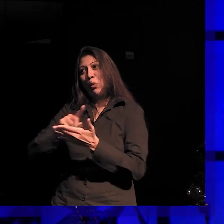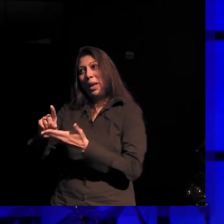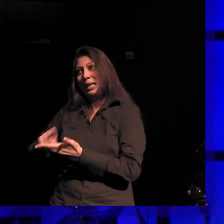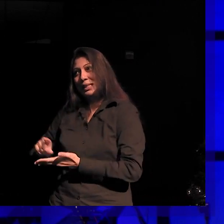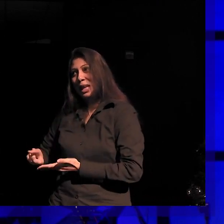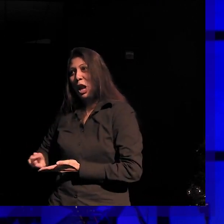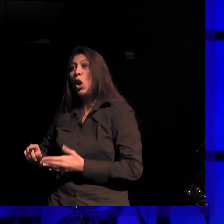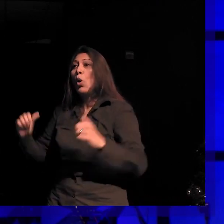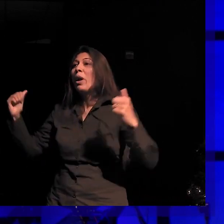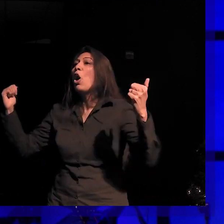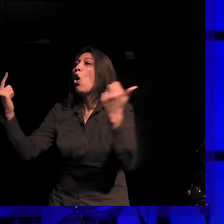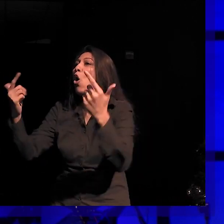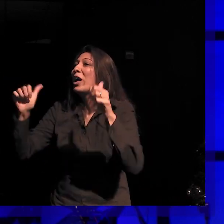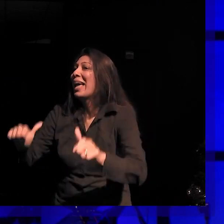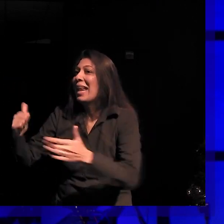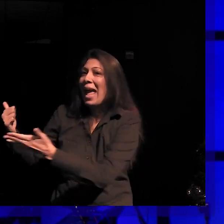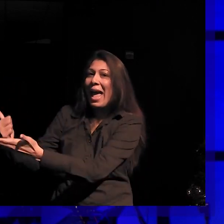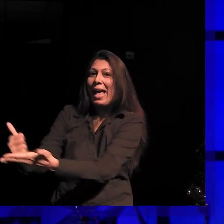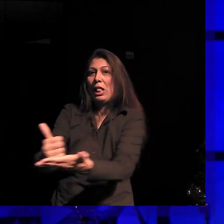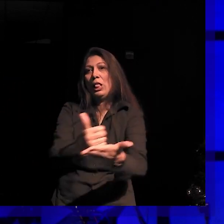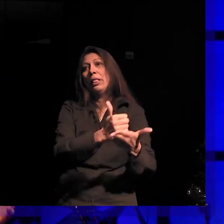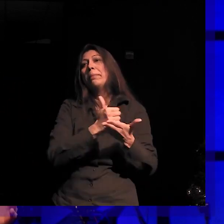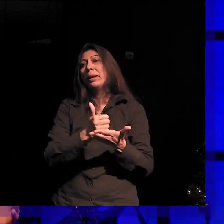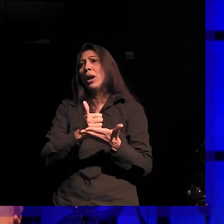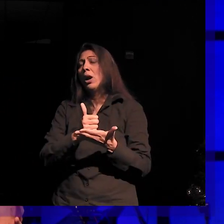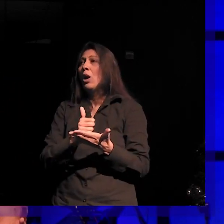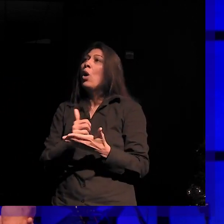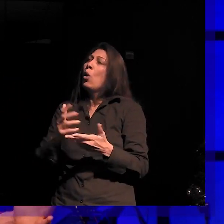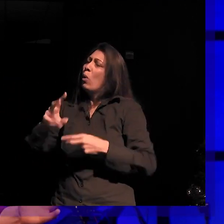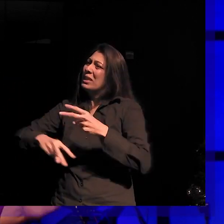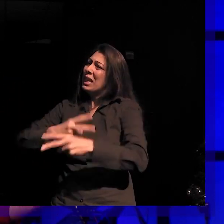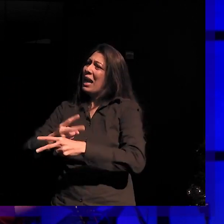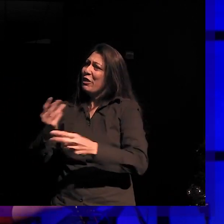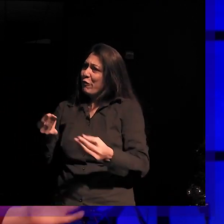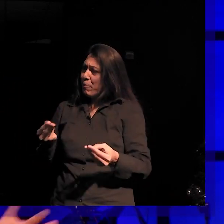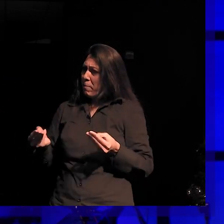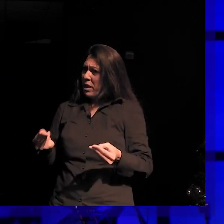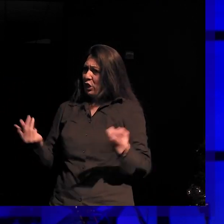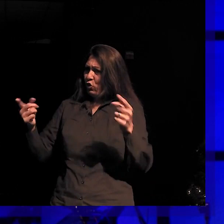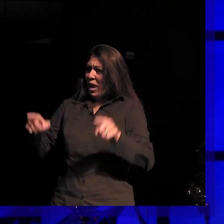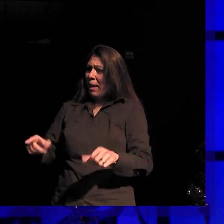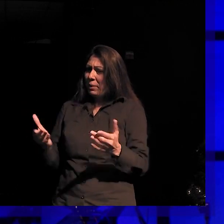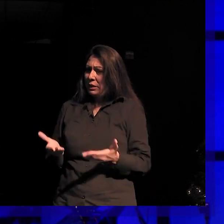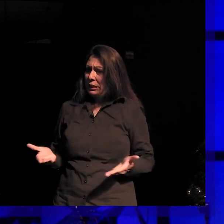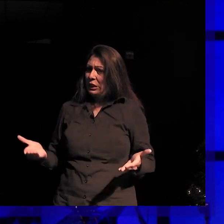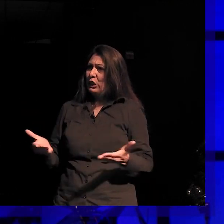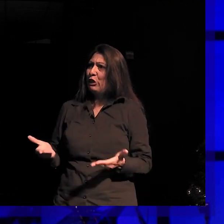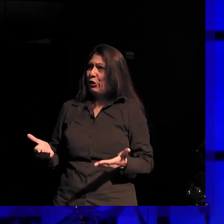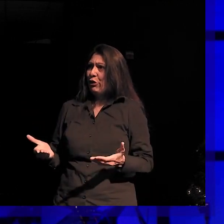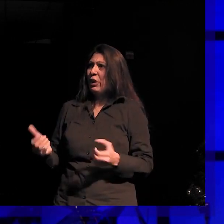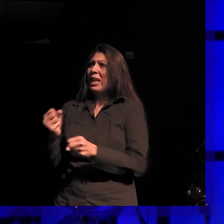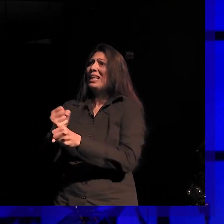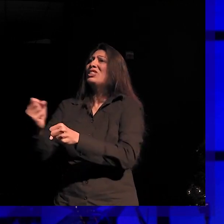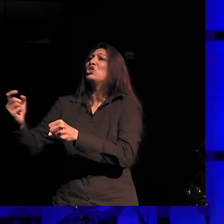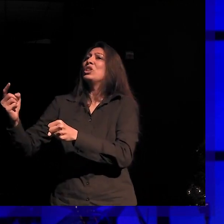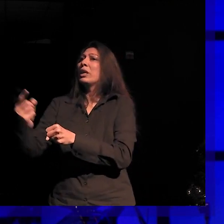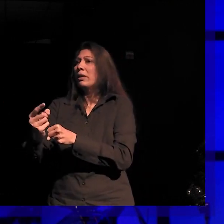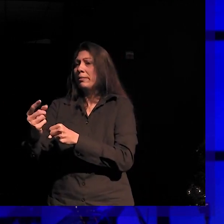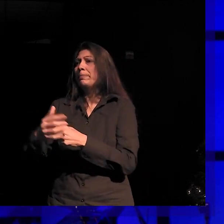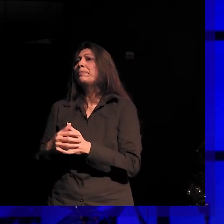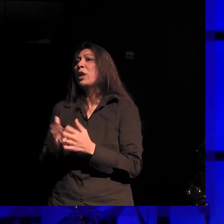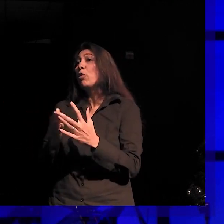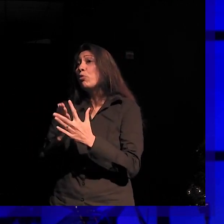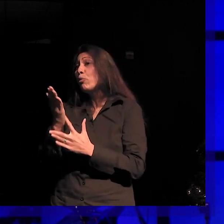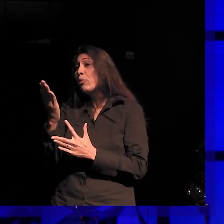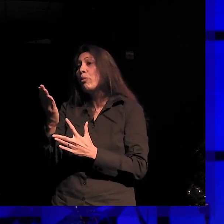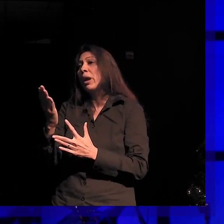all get to have a say in how much and what kind of ministry happens in this church next year through our year-end giving. And